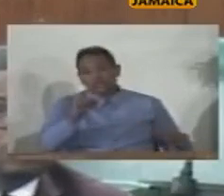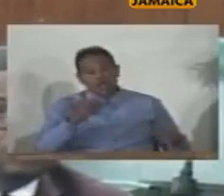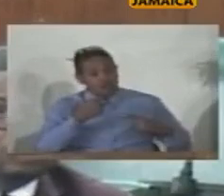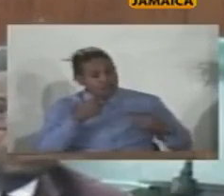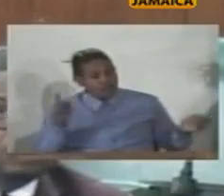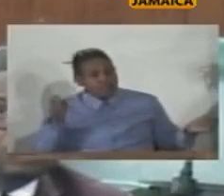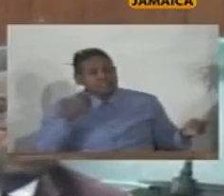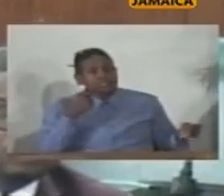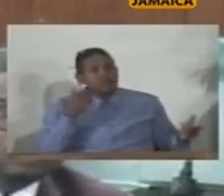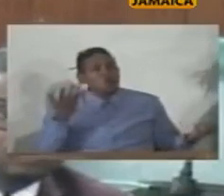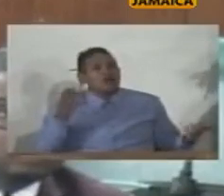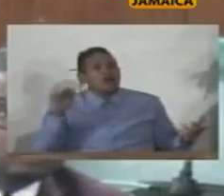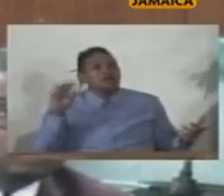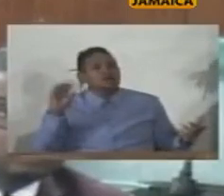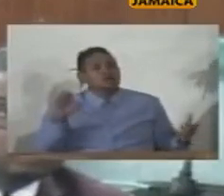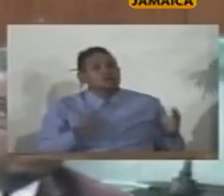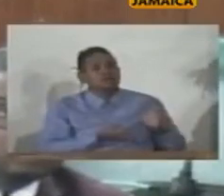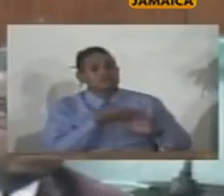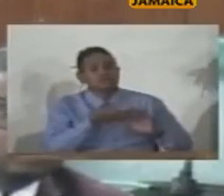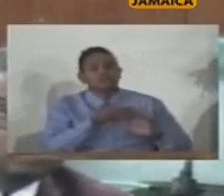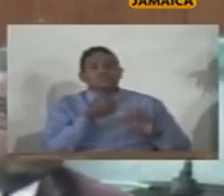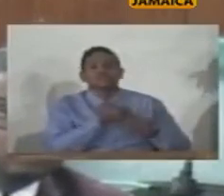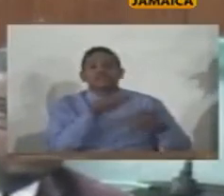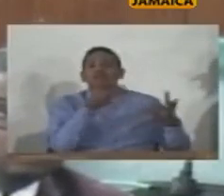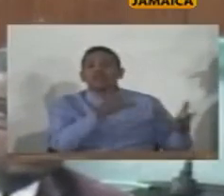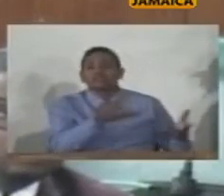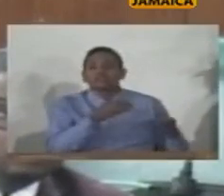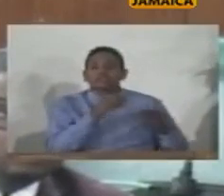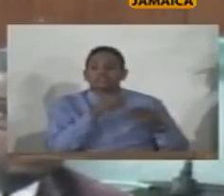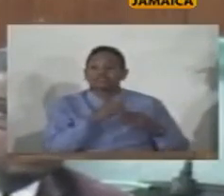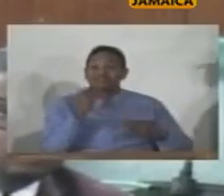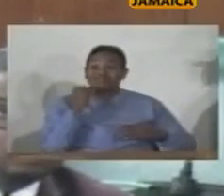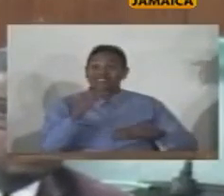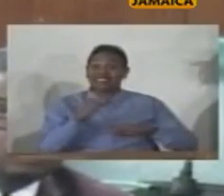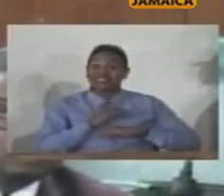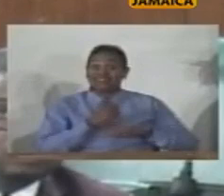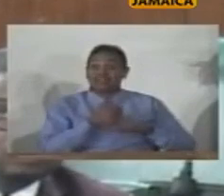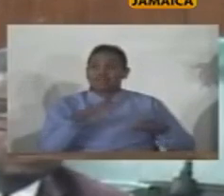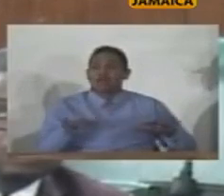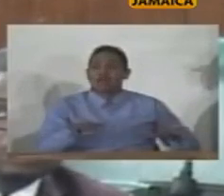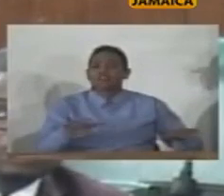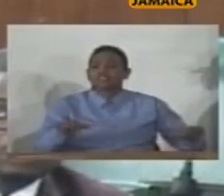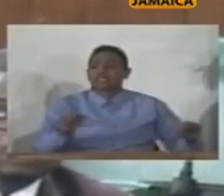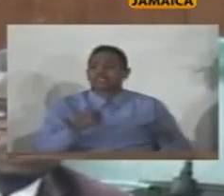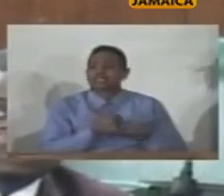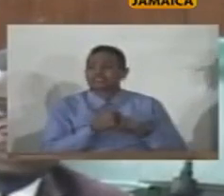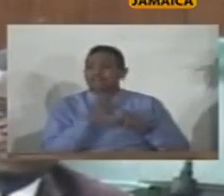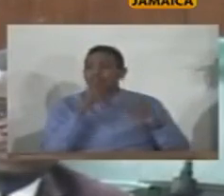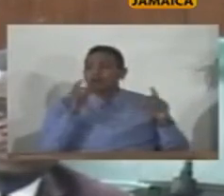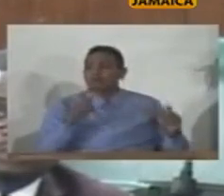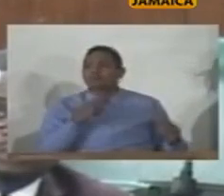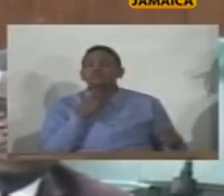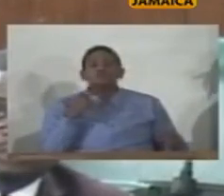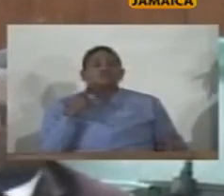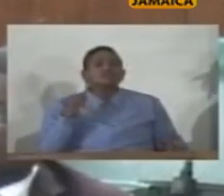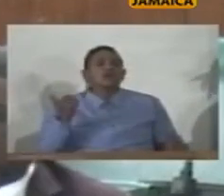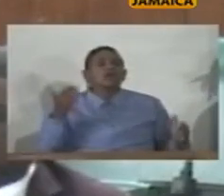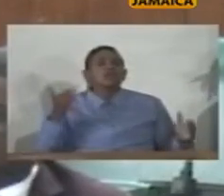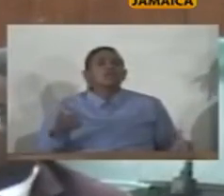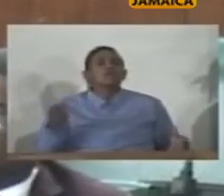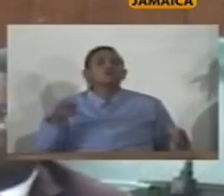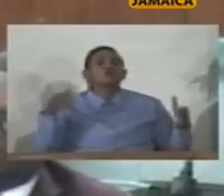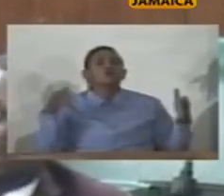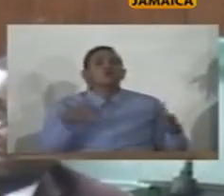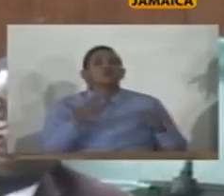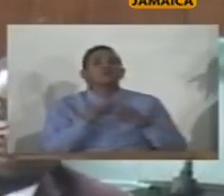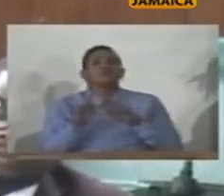proclamation declaring that a state of public emergency exists if satisfied that action has been taken or is immediately threatened by any person or body or